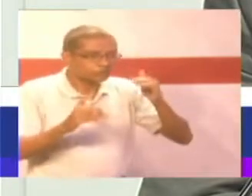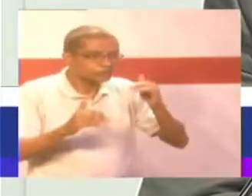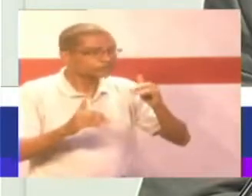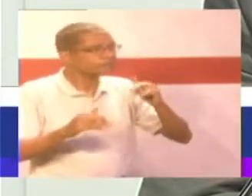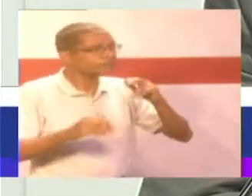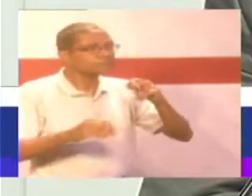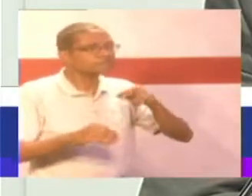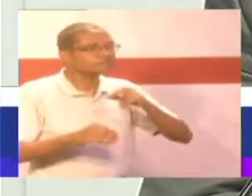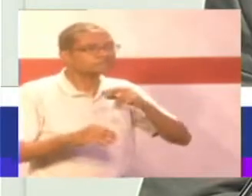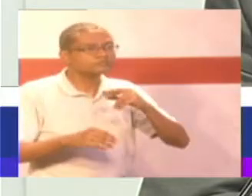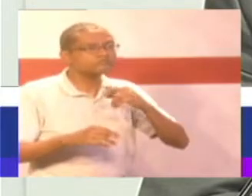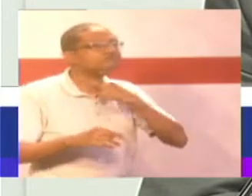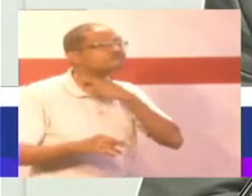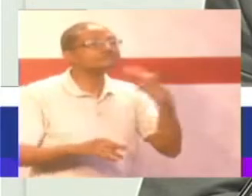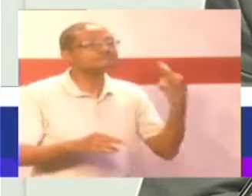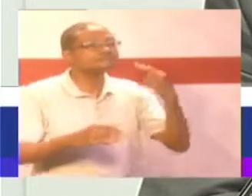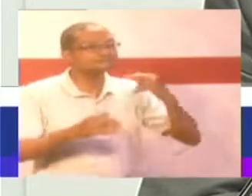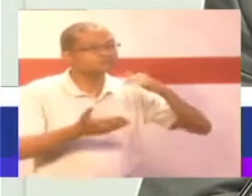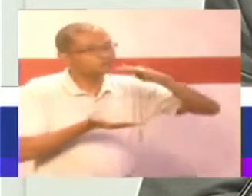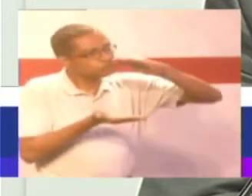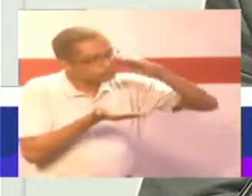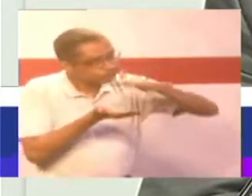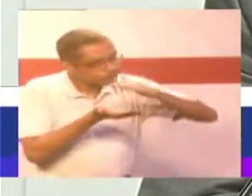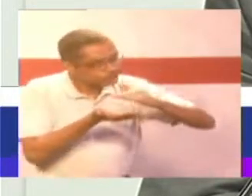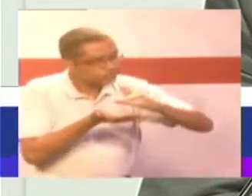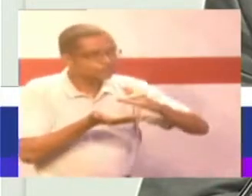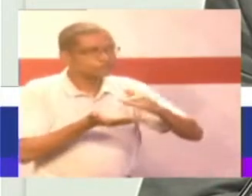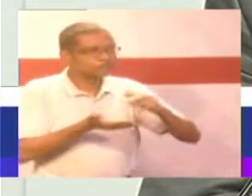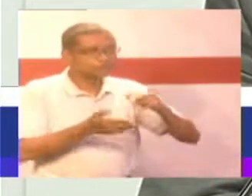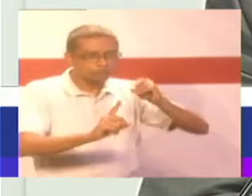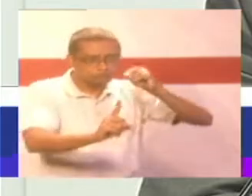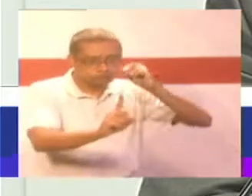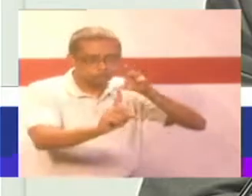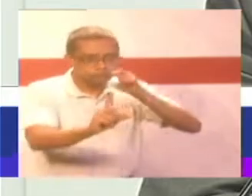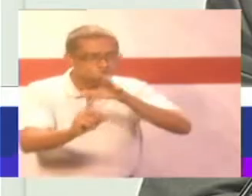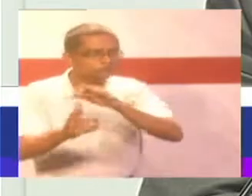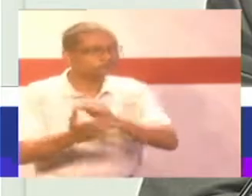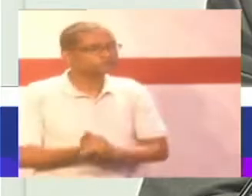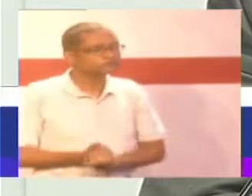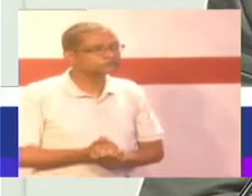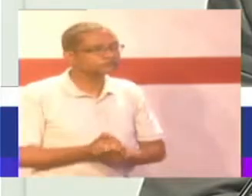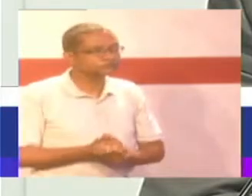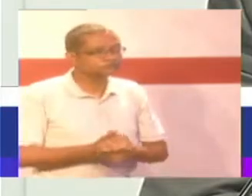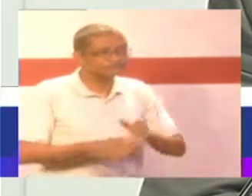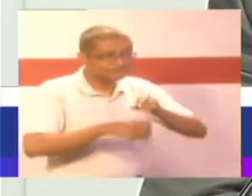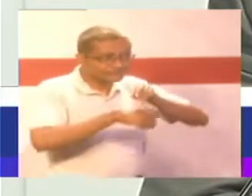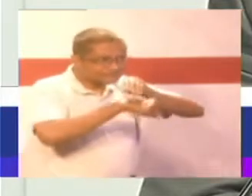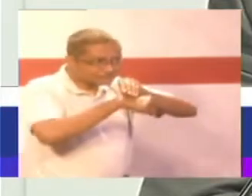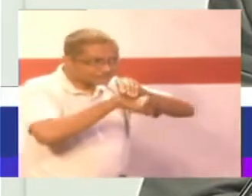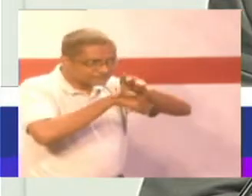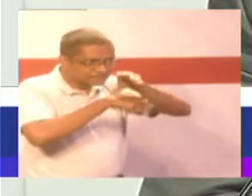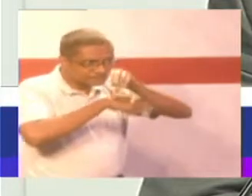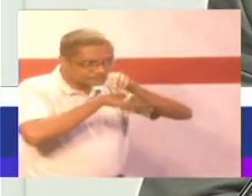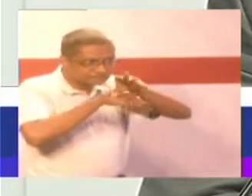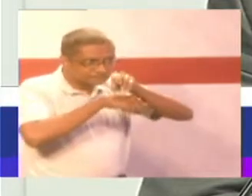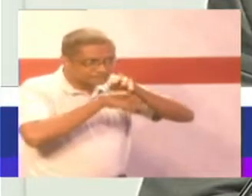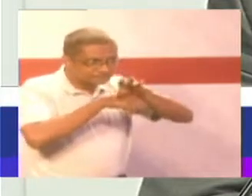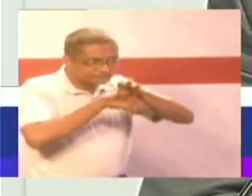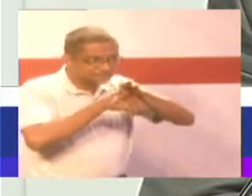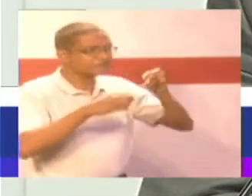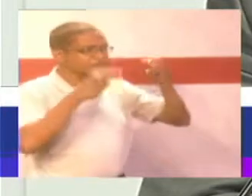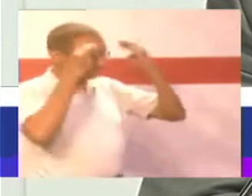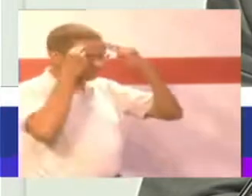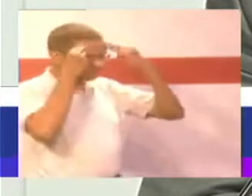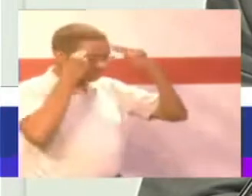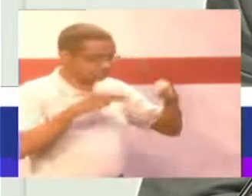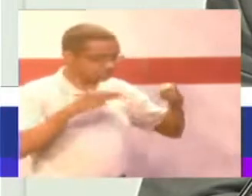gather. And the operationalization of that advice would really be a matter for the staff of the Ministry of